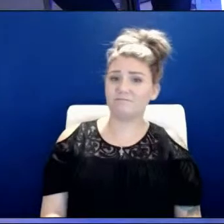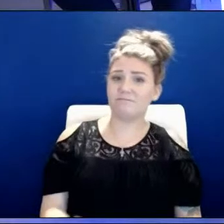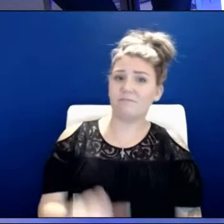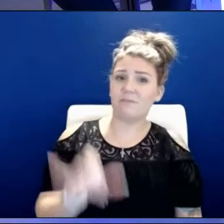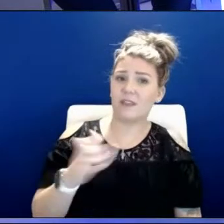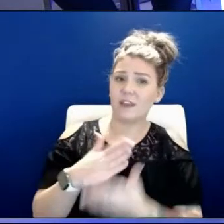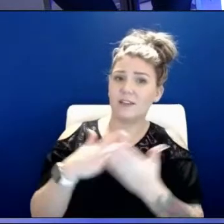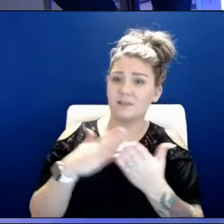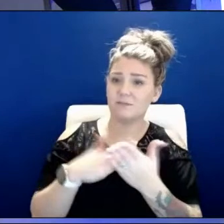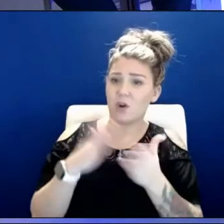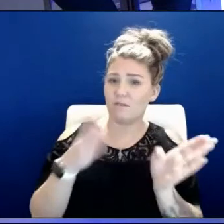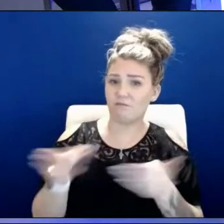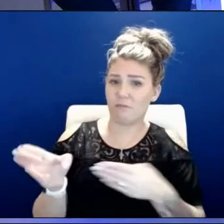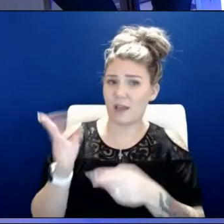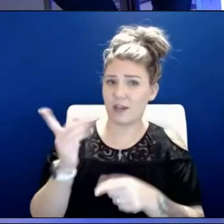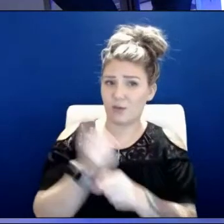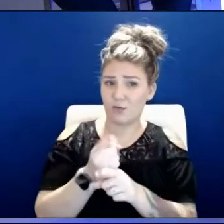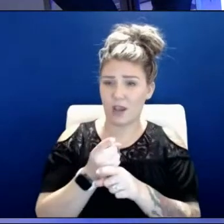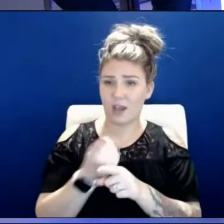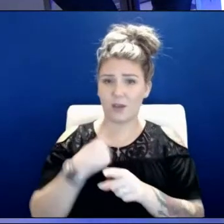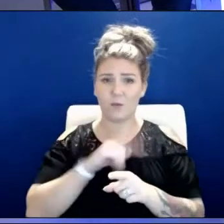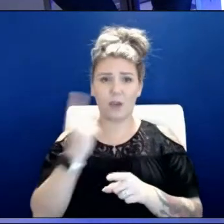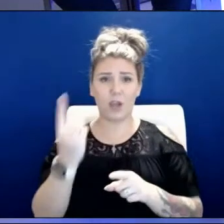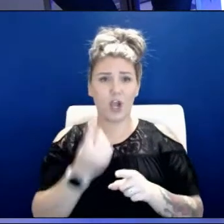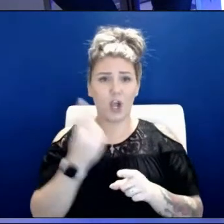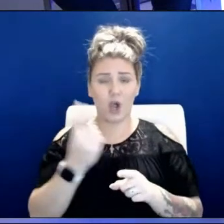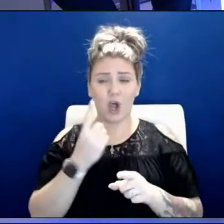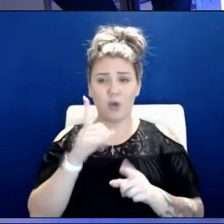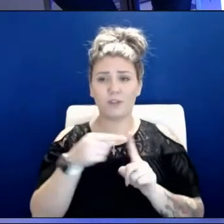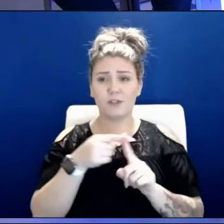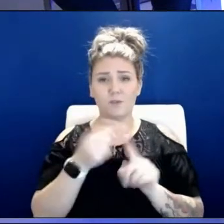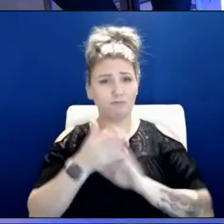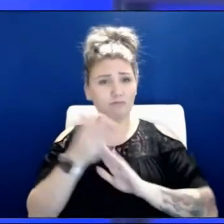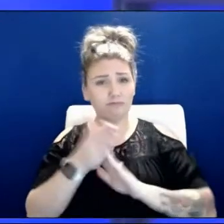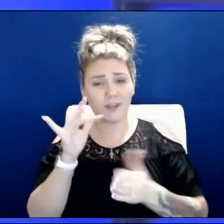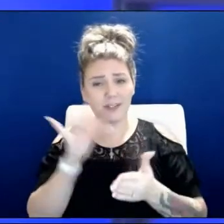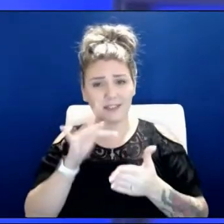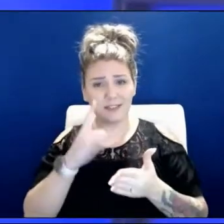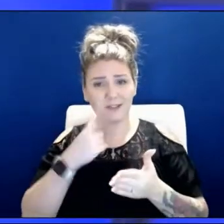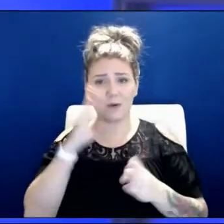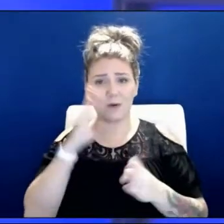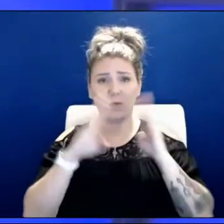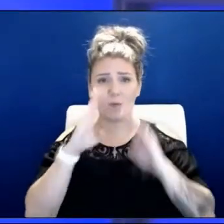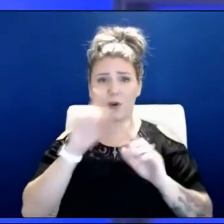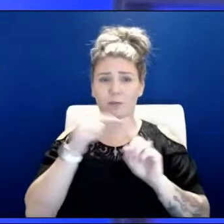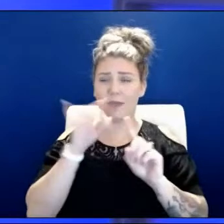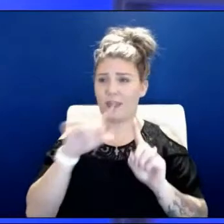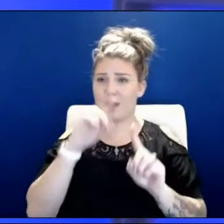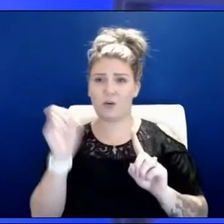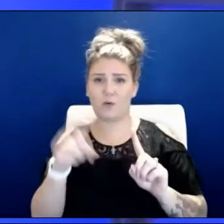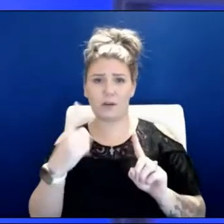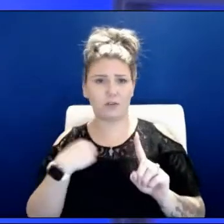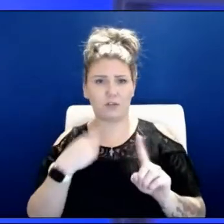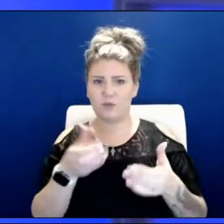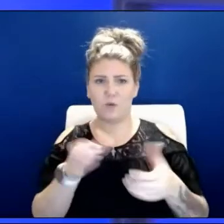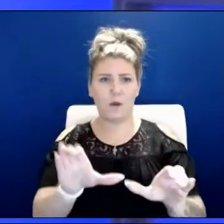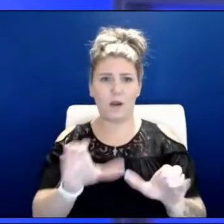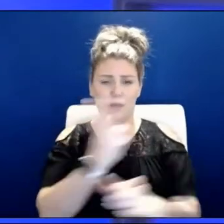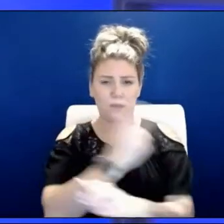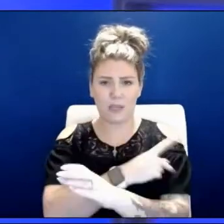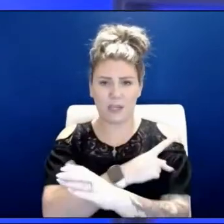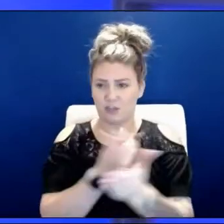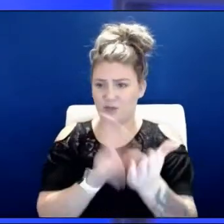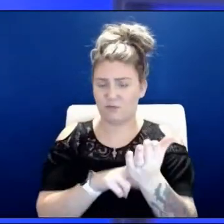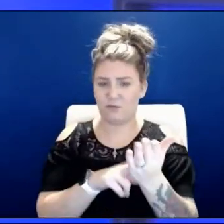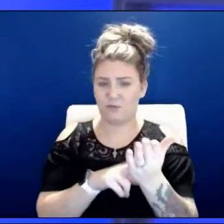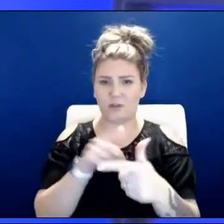So when we talk about, we always, when we're running studies, we worry about that exact question. We don't want to have patients enrolled and then